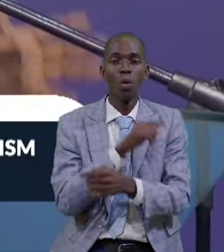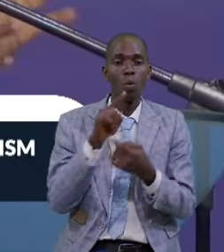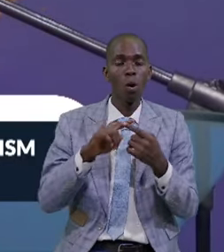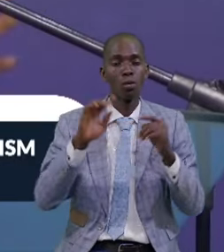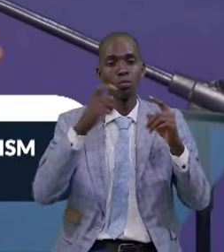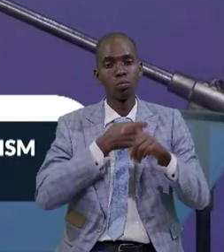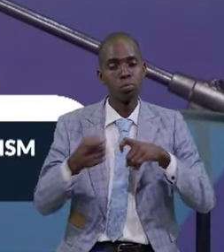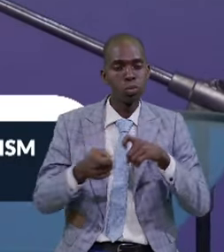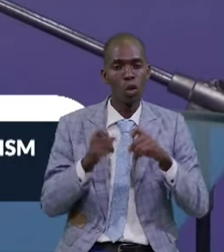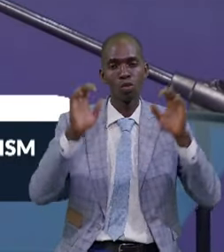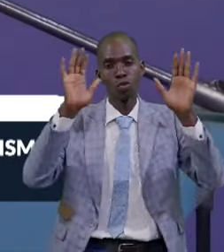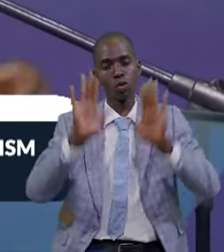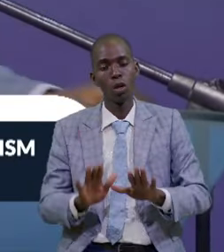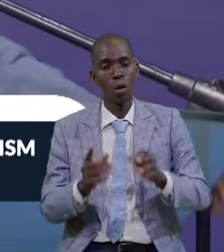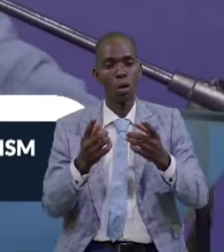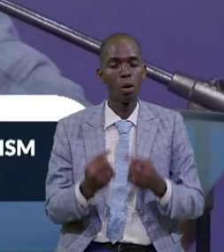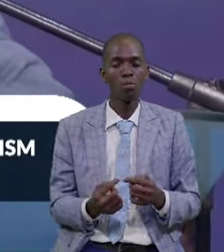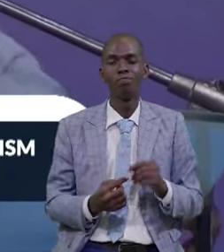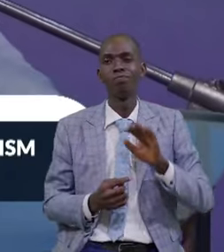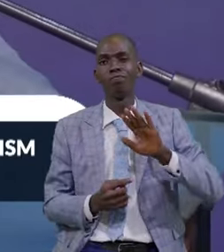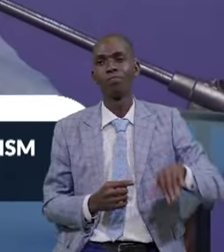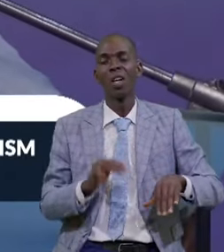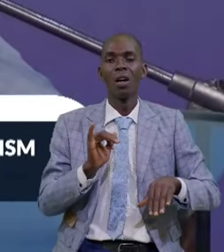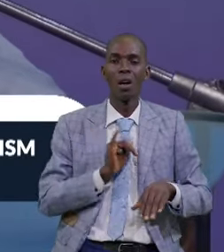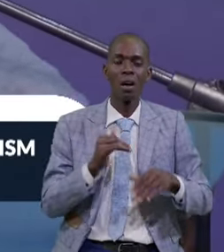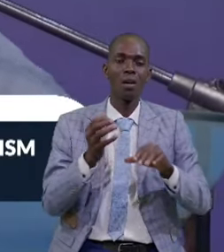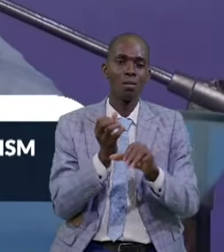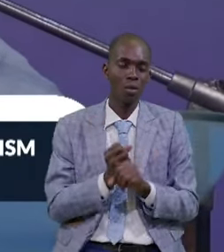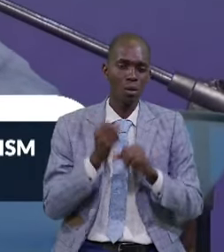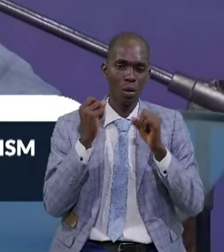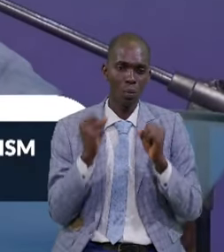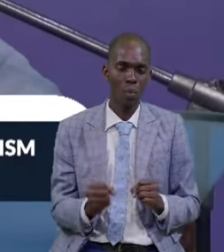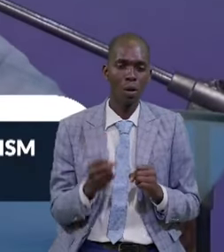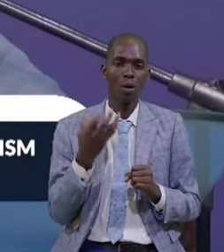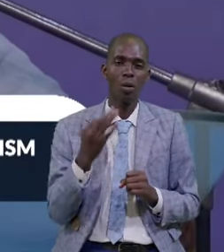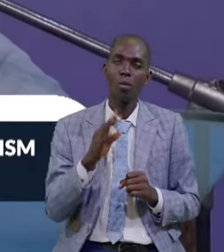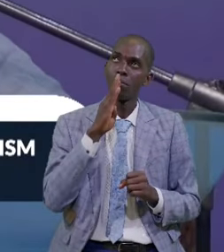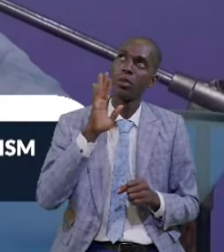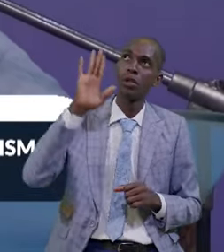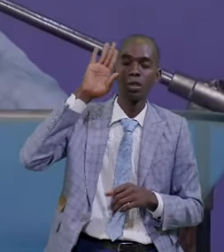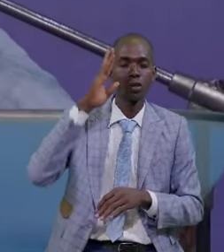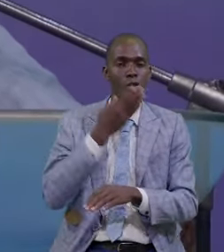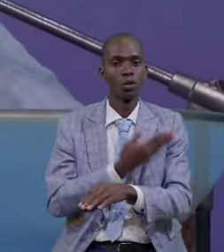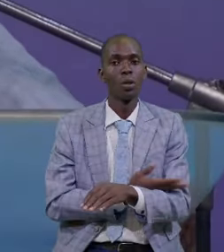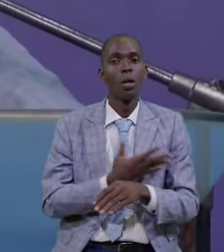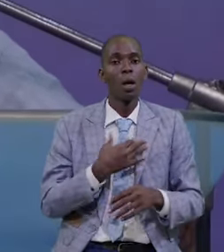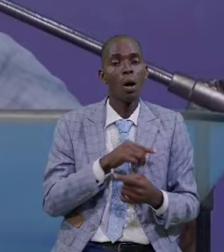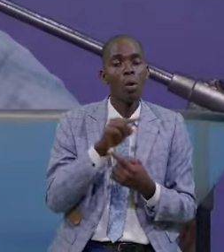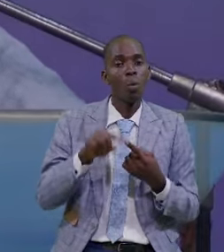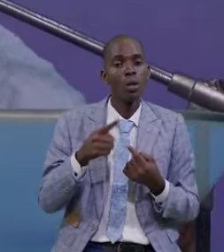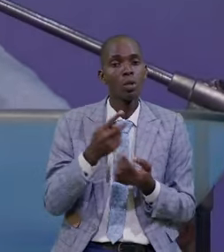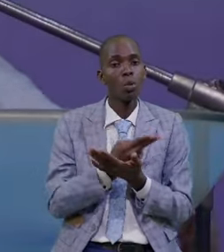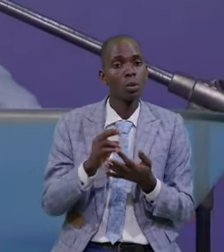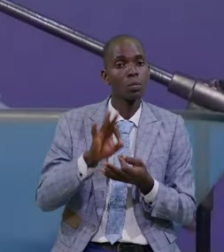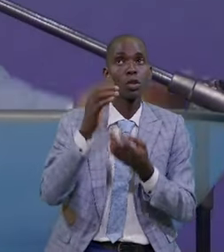come, I have the power of sonship already. And when the Holy Ghost comes, he